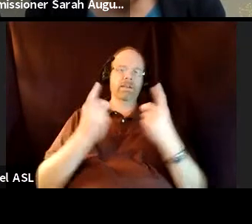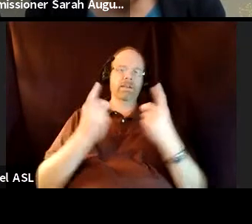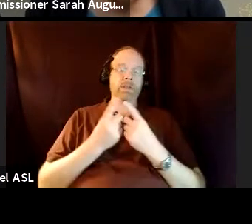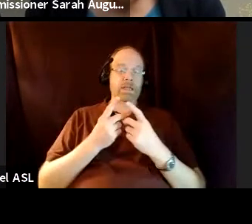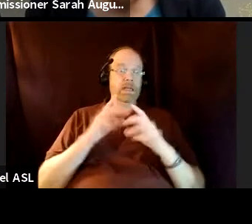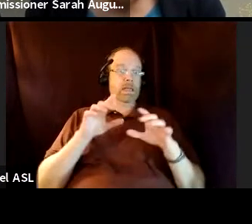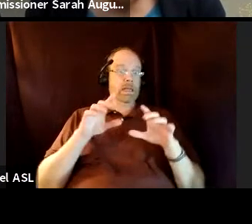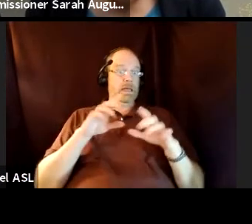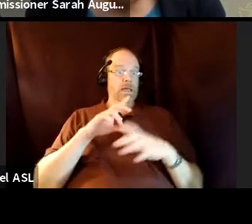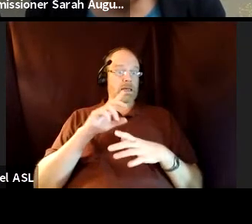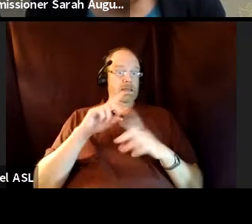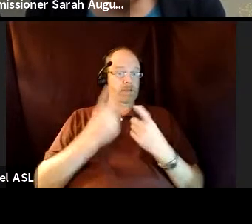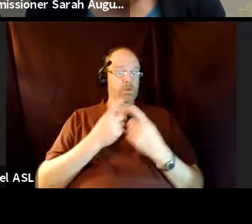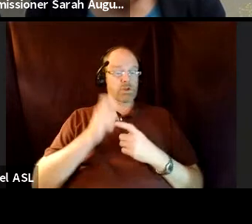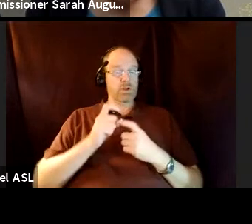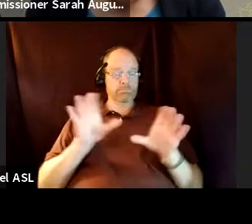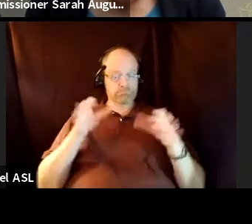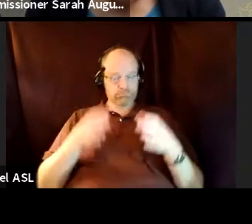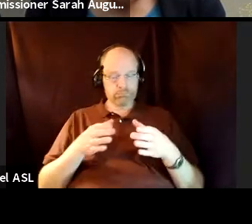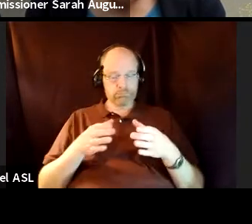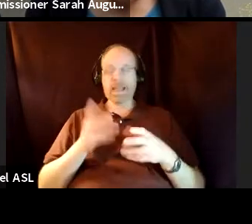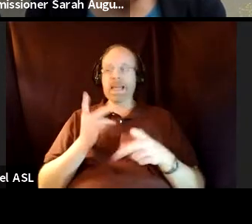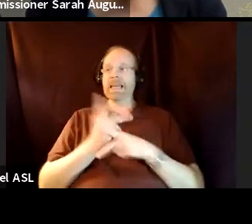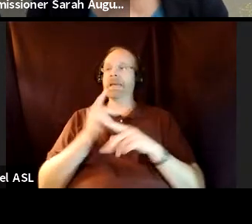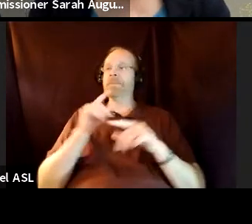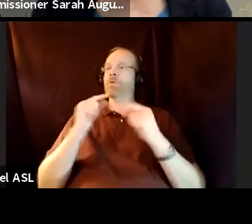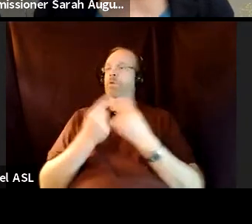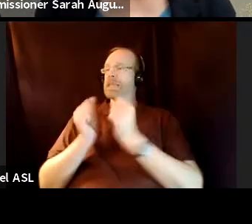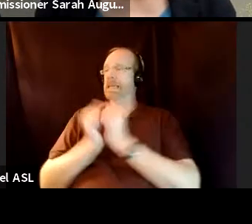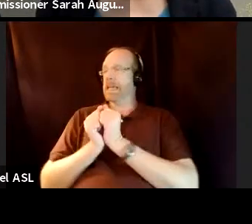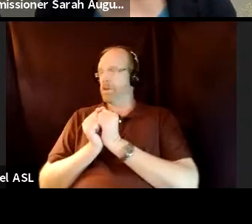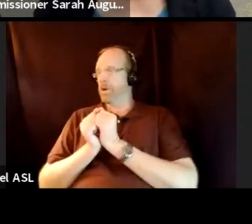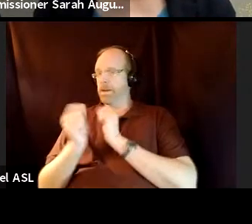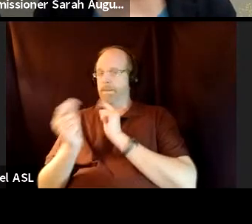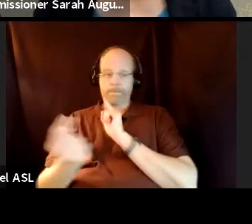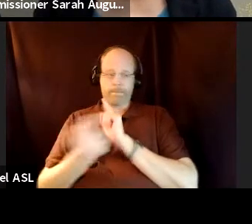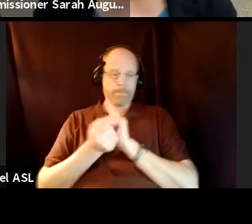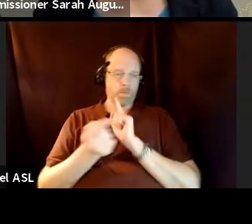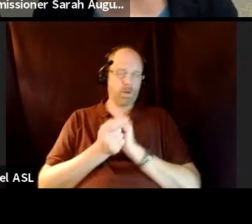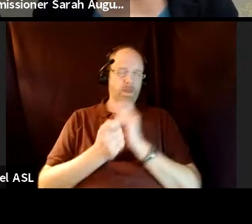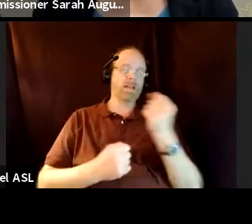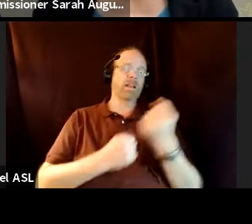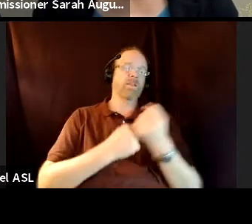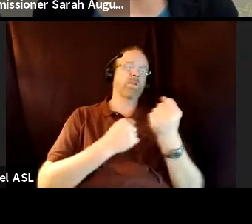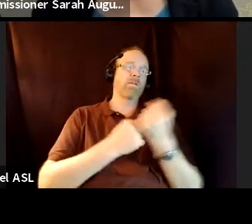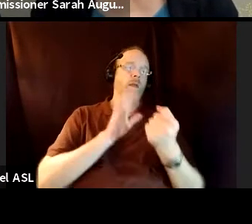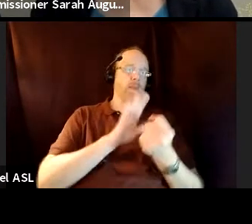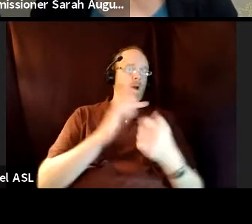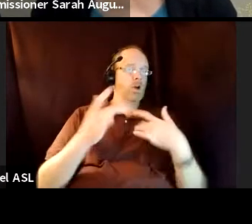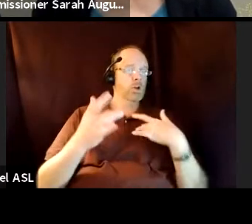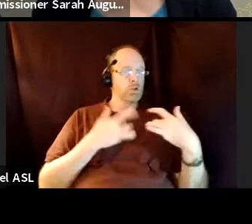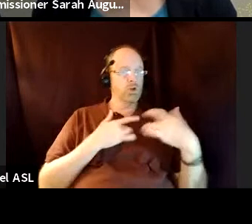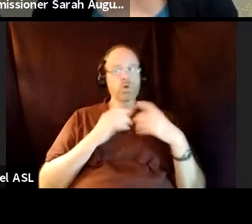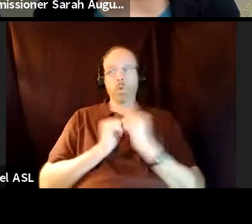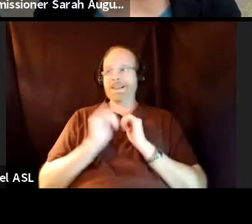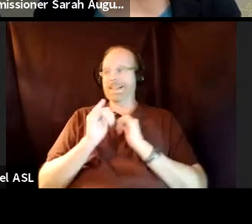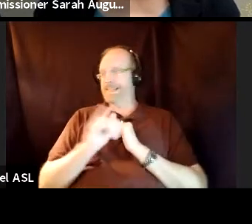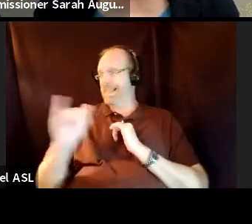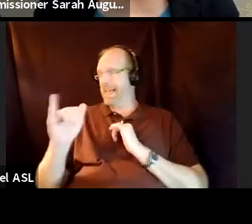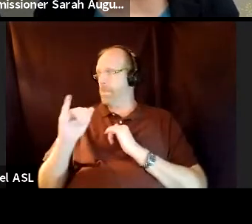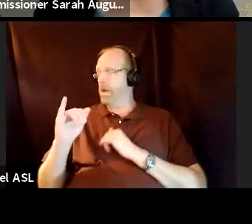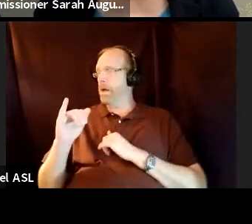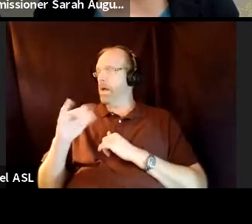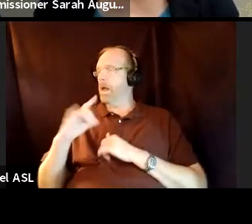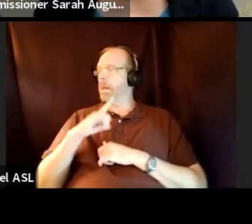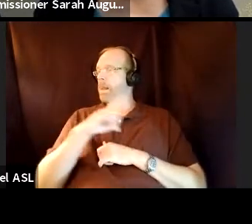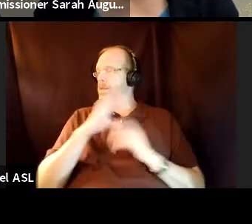so that groups in one geographical area can meet with and advocate for their concerns with the same legislator